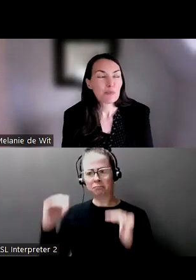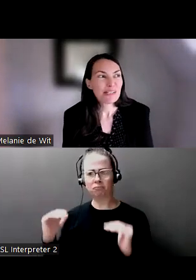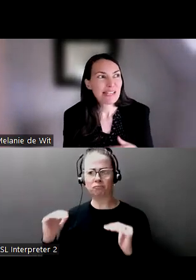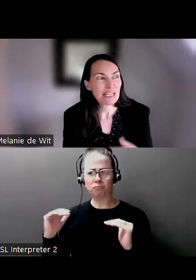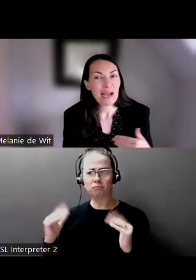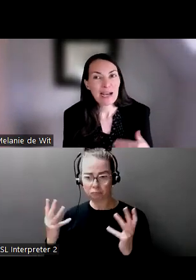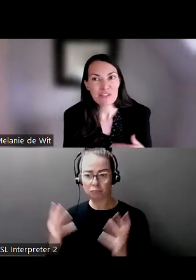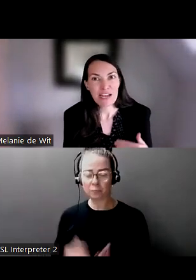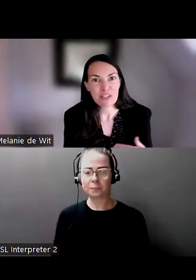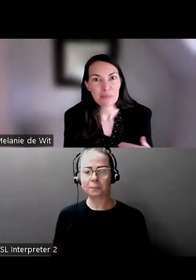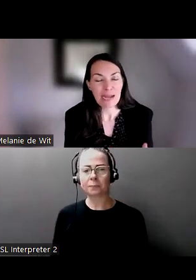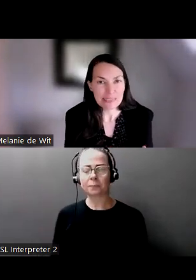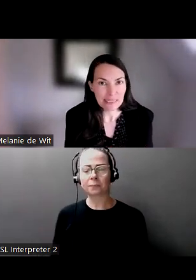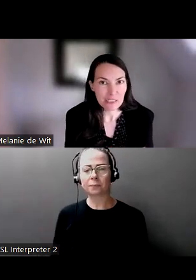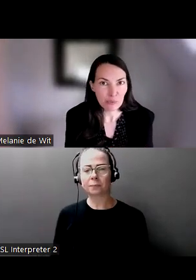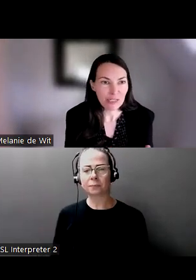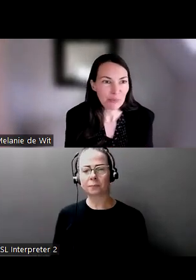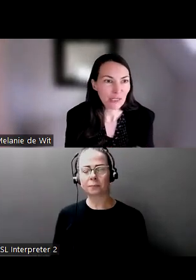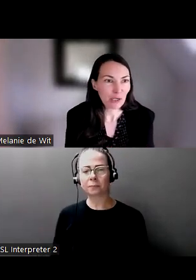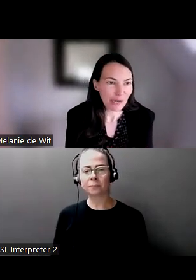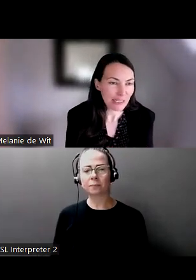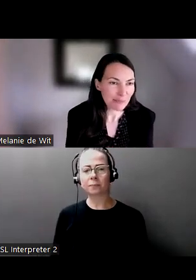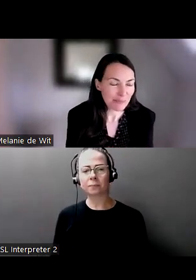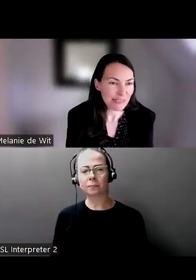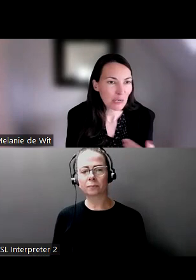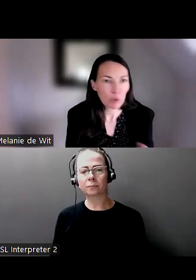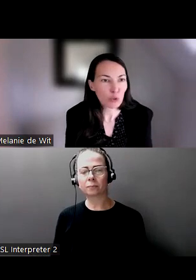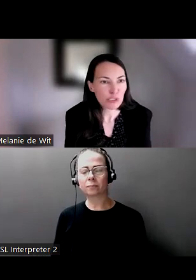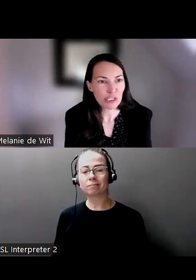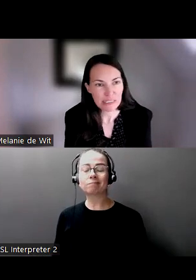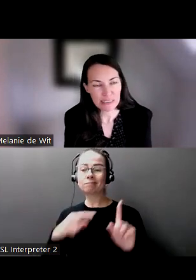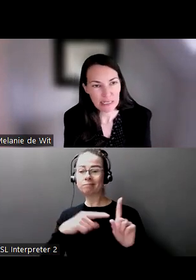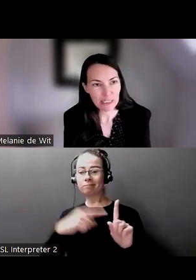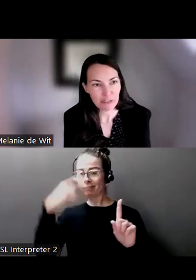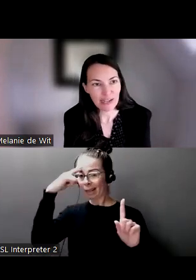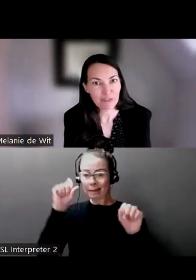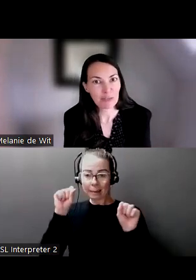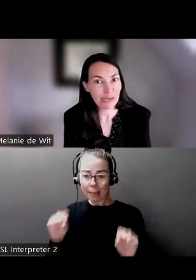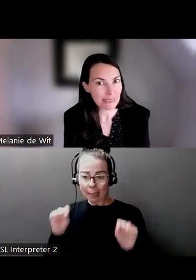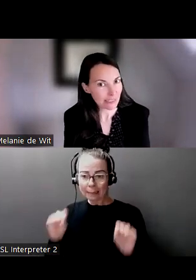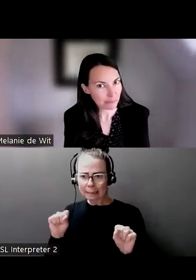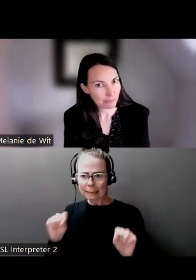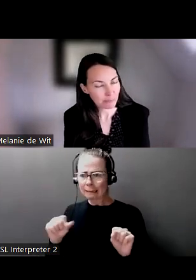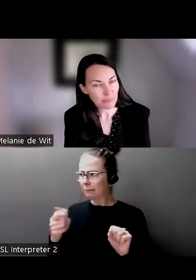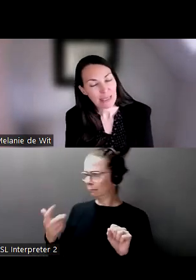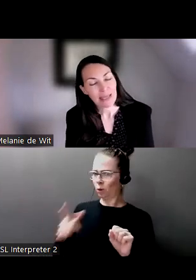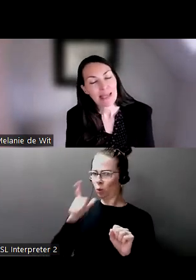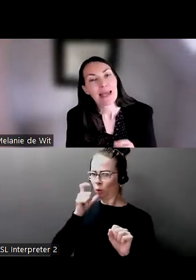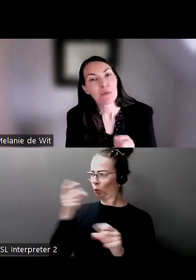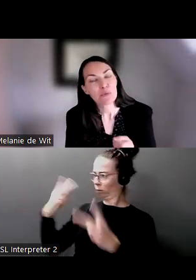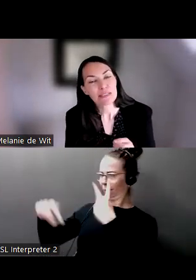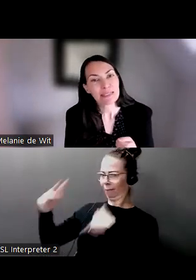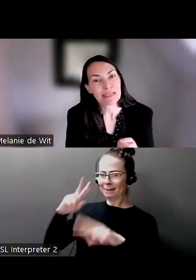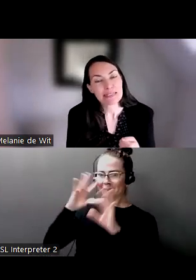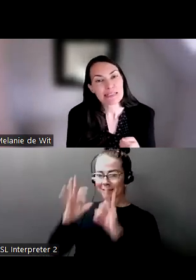So when we say you have to have capacity to write a POA, you might be saying, well, who's going to decide if I have capacity?